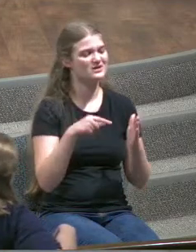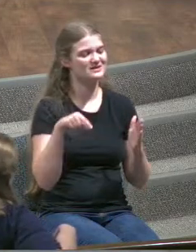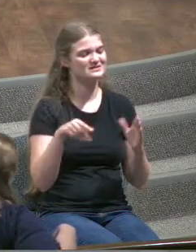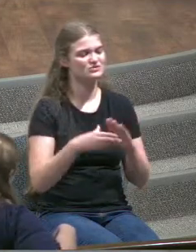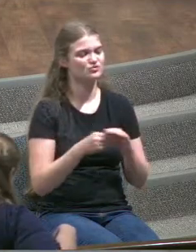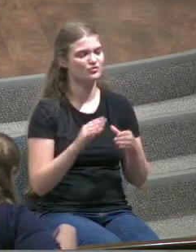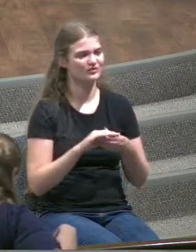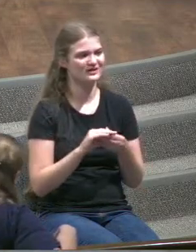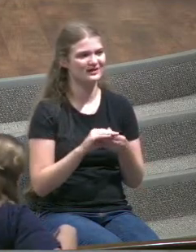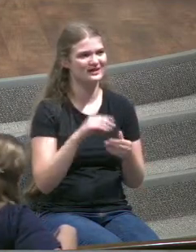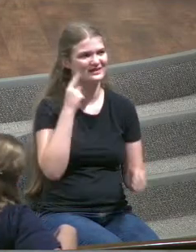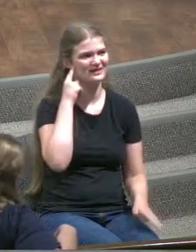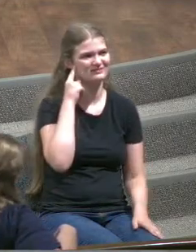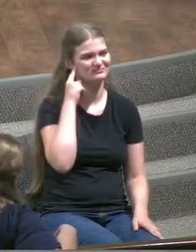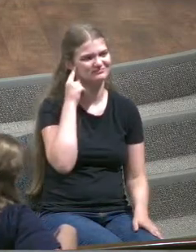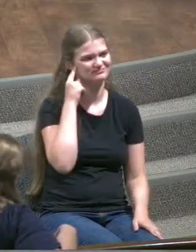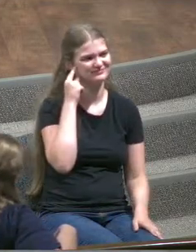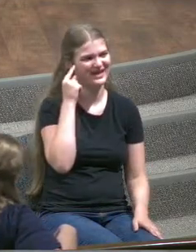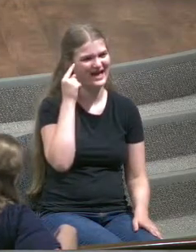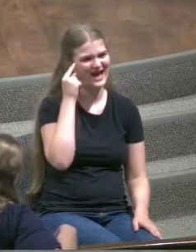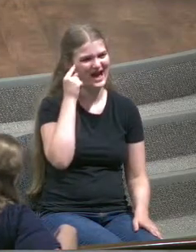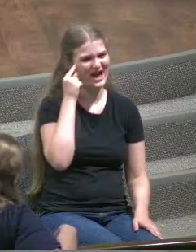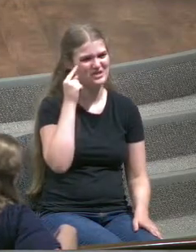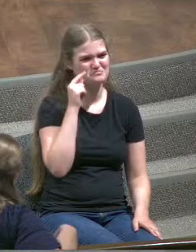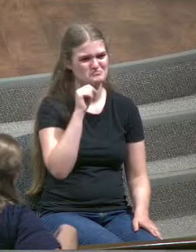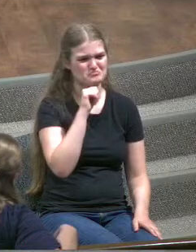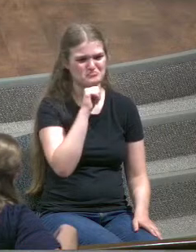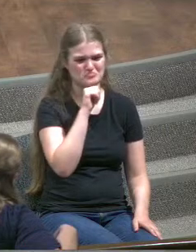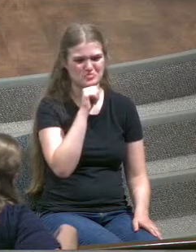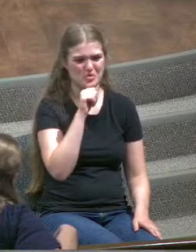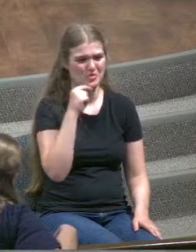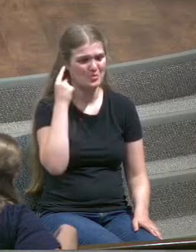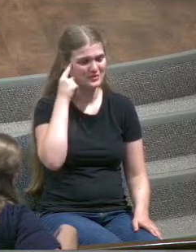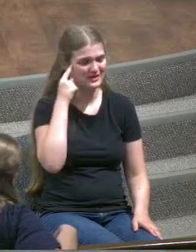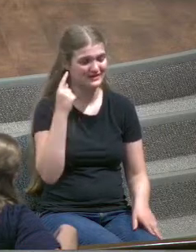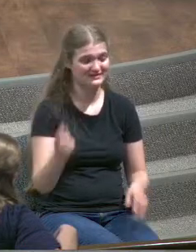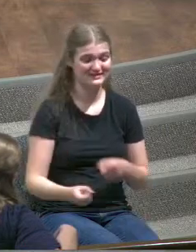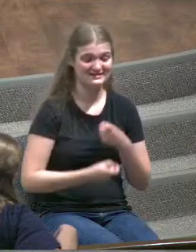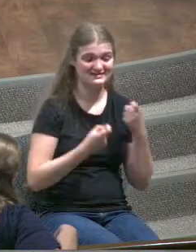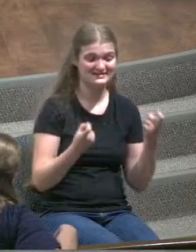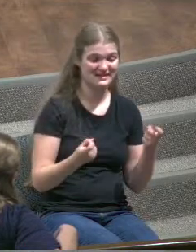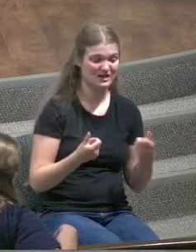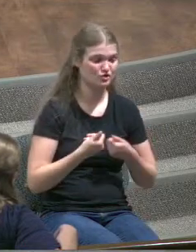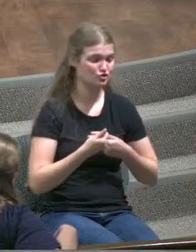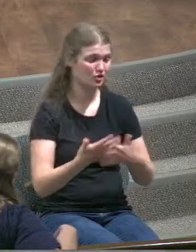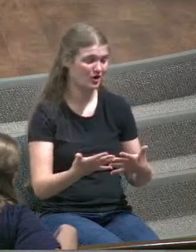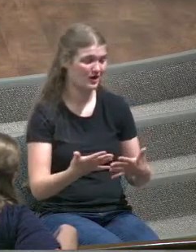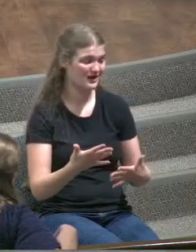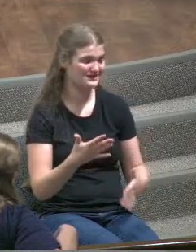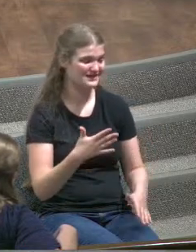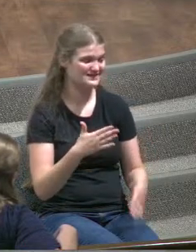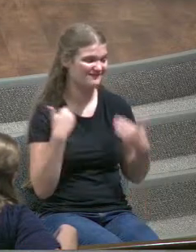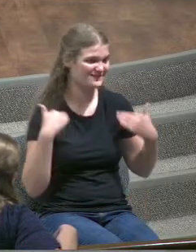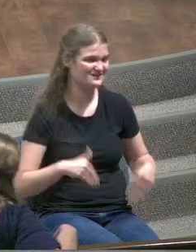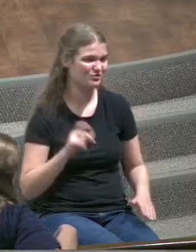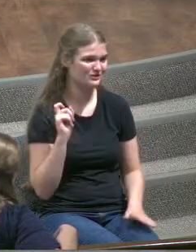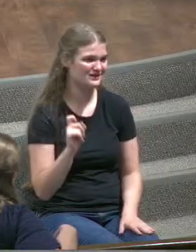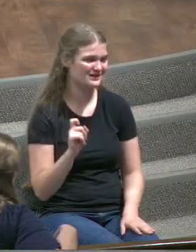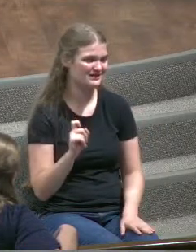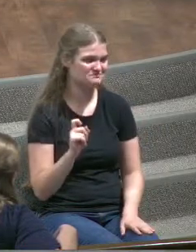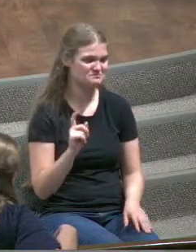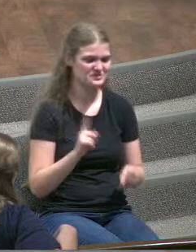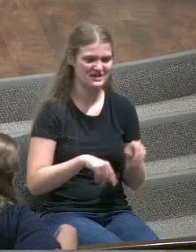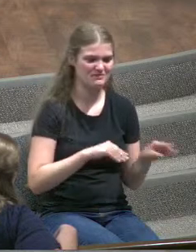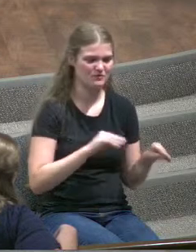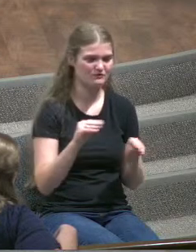in Mark 2 and go, I don't see any direct connection between the sin and the paralysis. So if